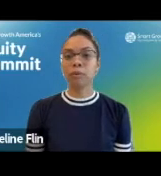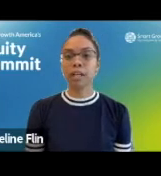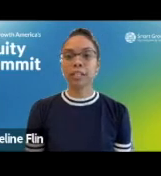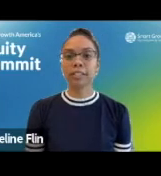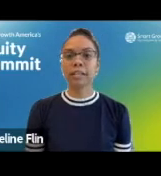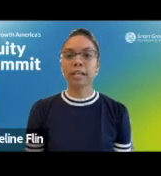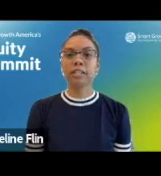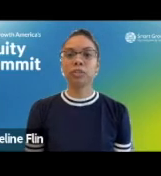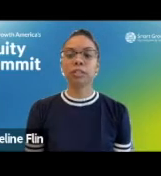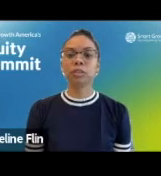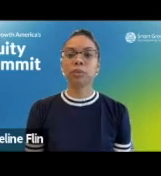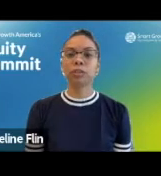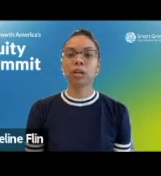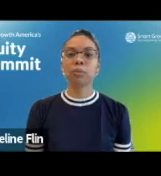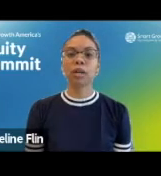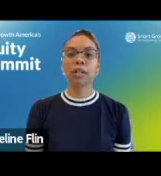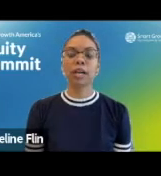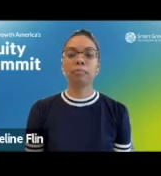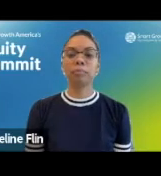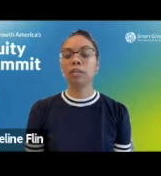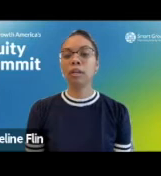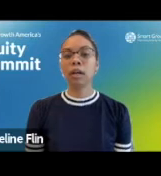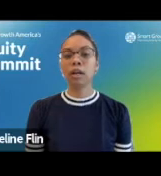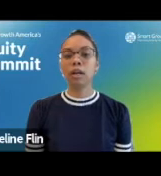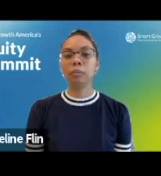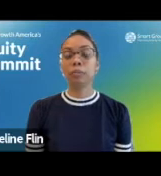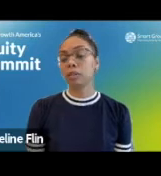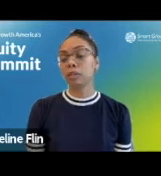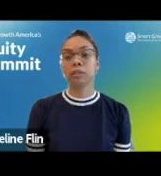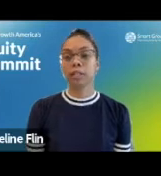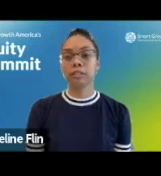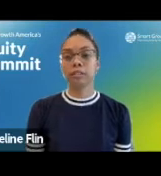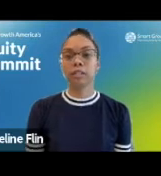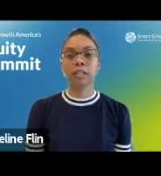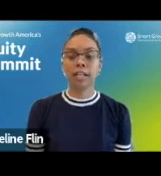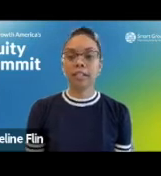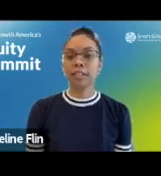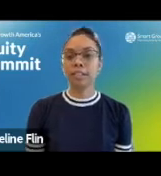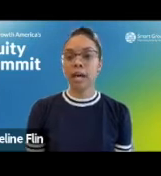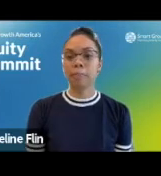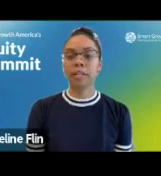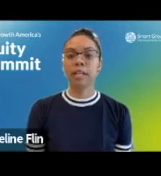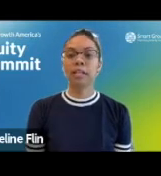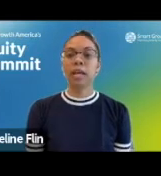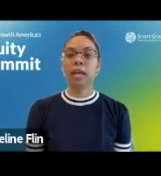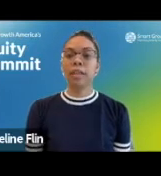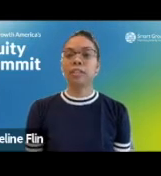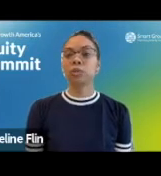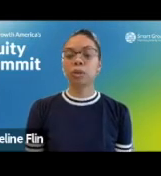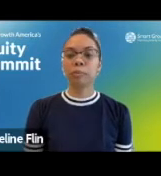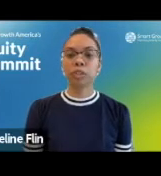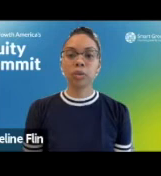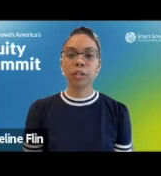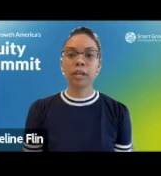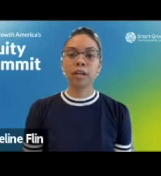of the project at 900 Innis Boatyard Park had been clearly neglected, dilapidated, and this